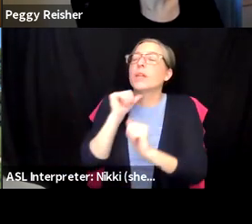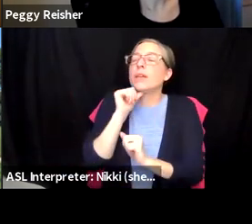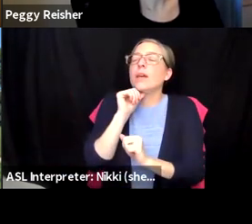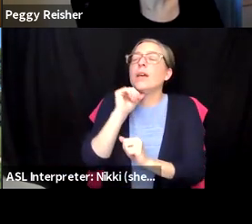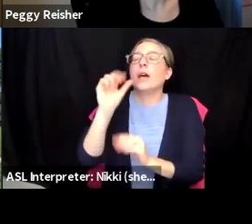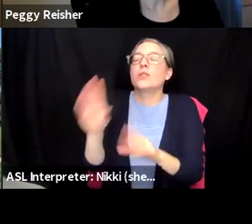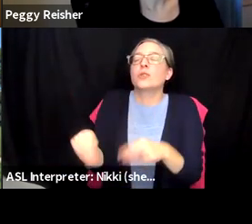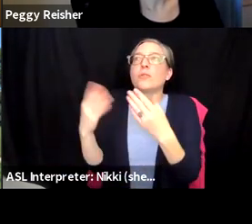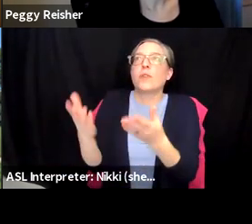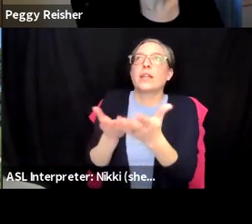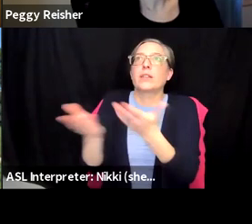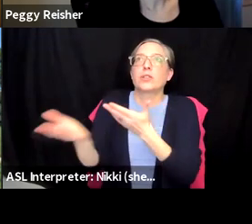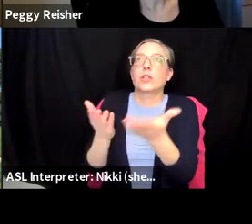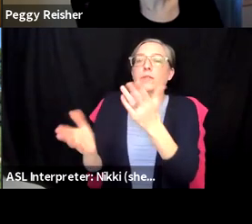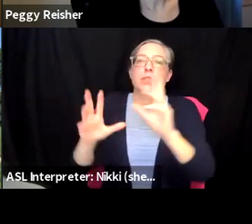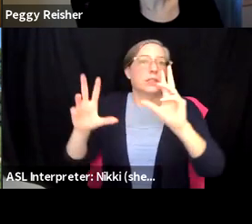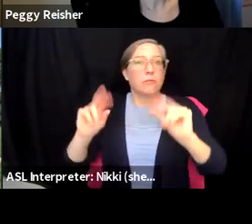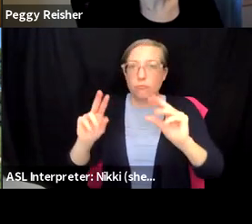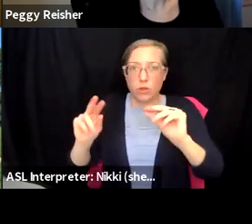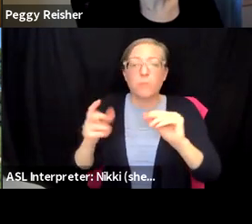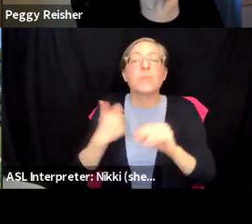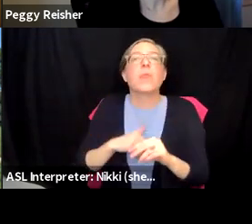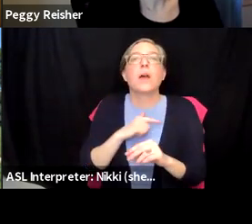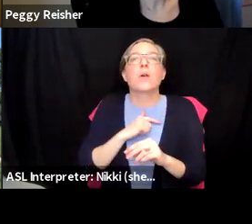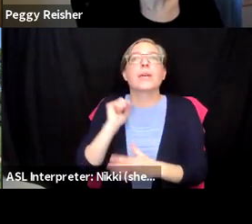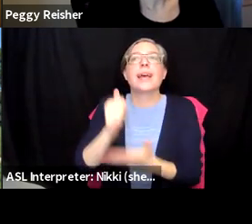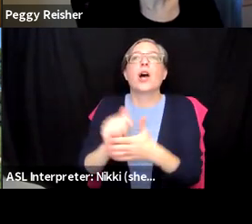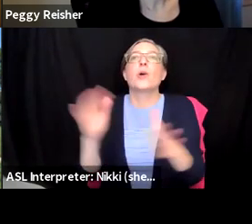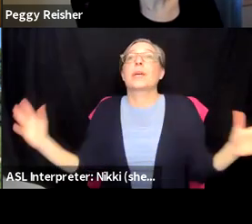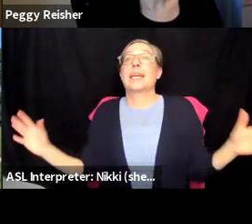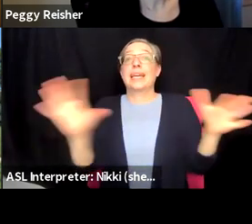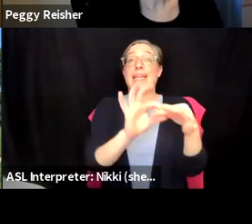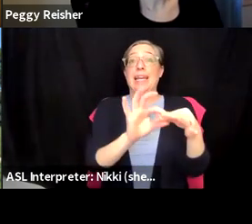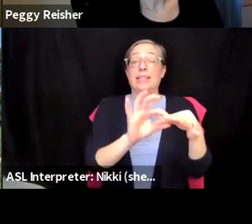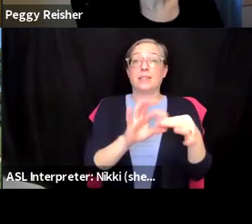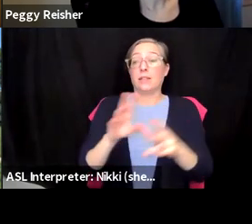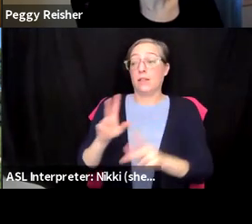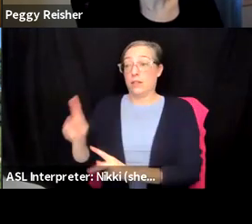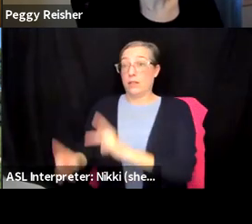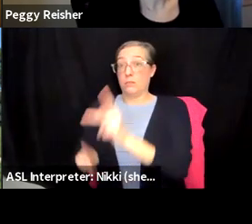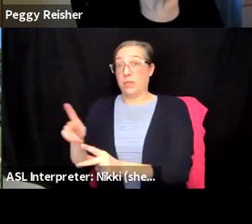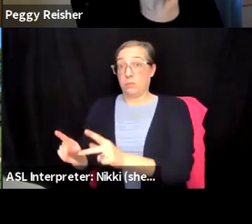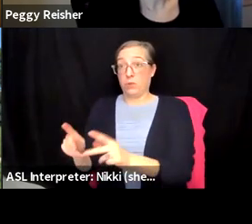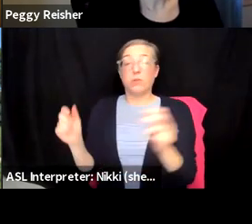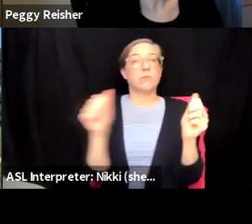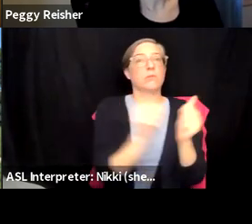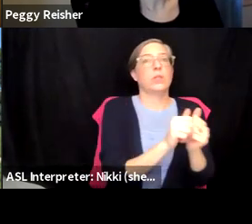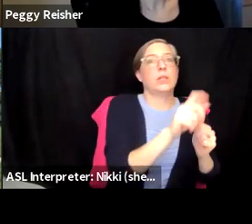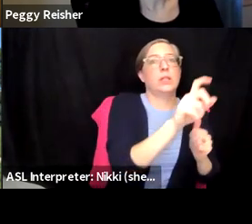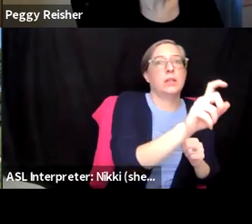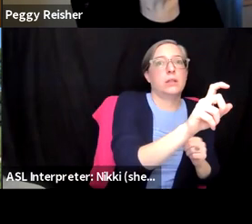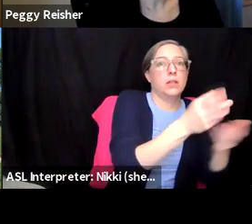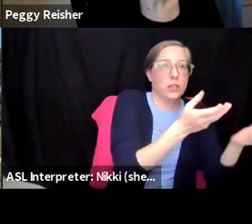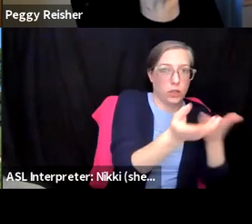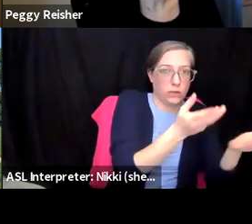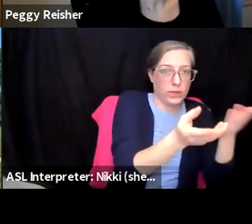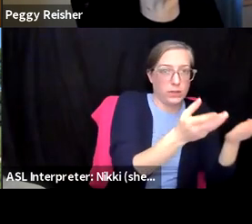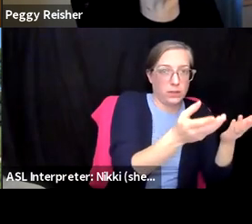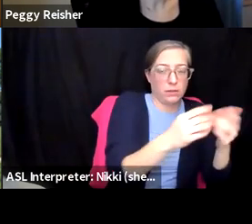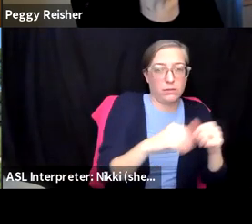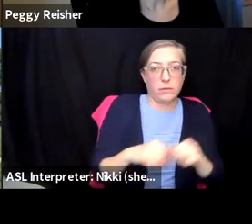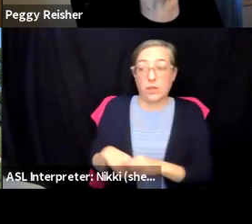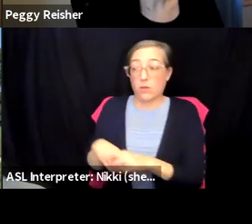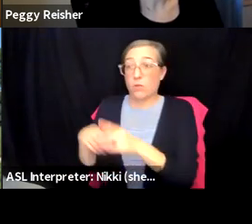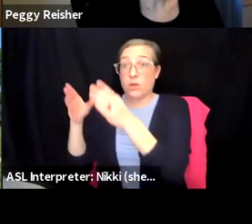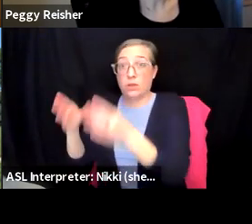links to the individuals out across the state of Nebraska that are already providing those, but maybe the person didn't know how to